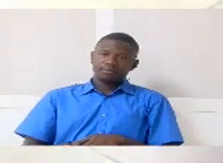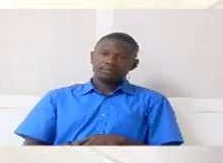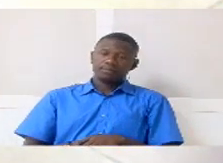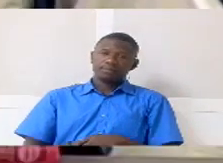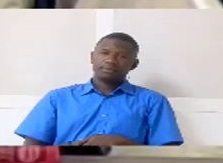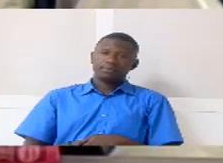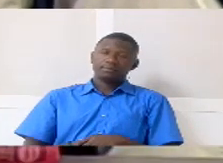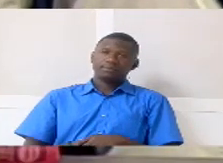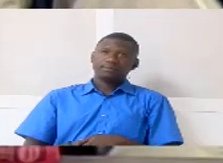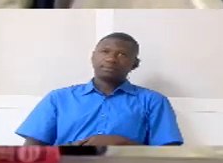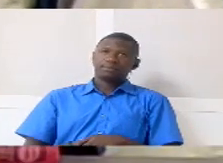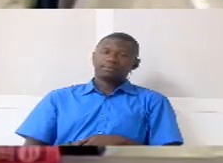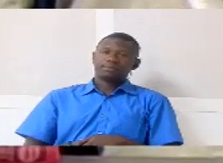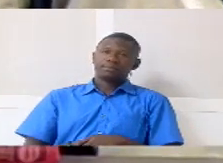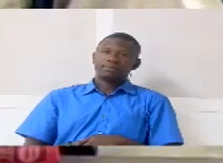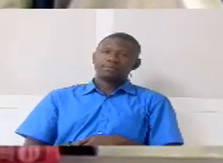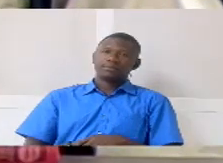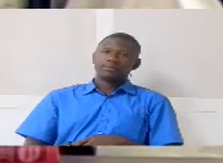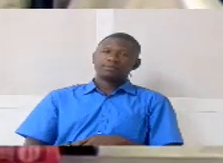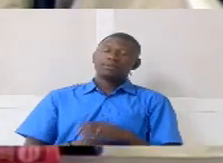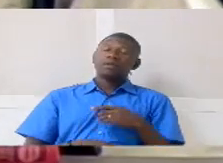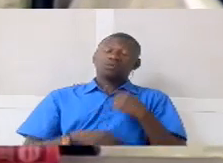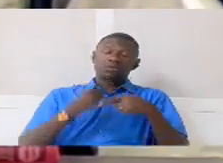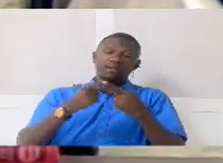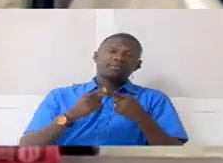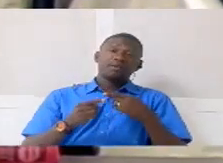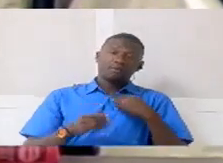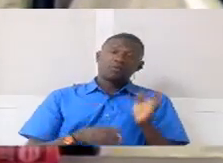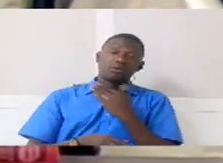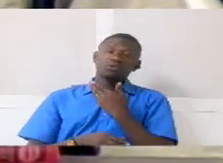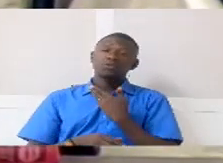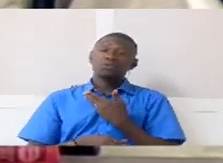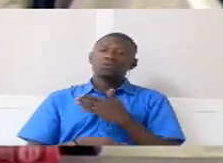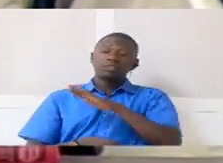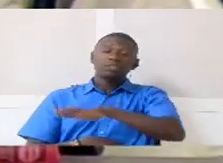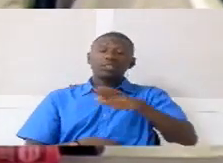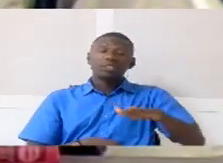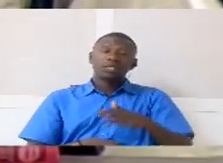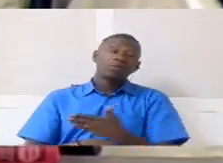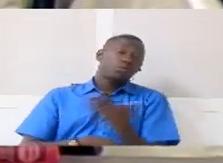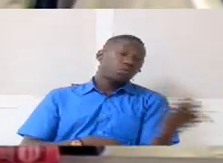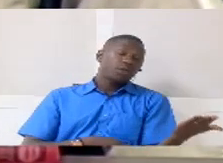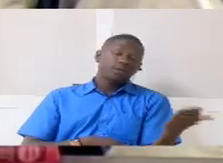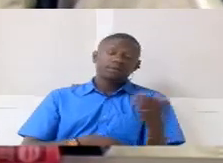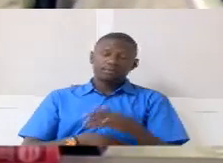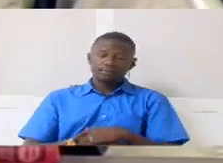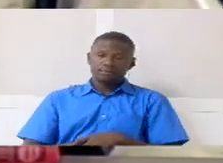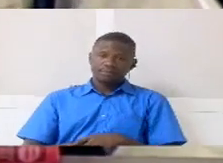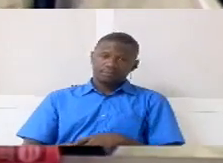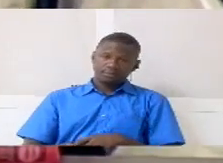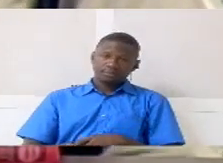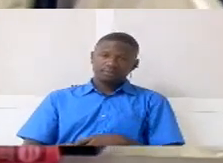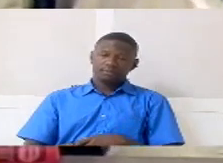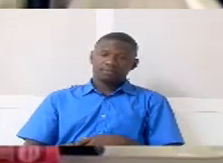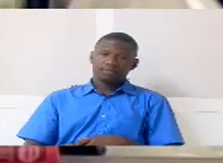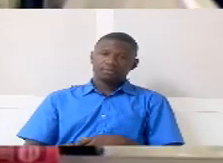mboring ko lagi nara ta ato mina dinne wala dilato. It was there that I went to the juvenile wing. Natam promote and wokola nga